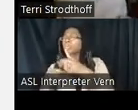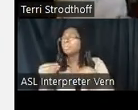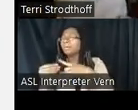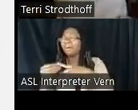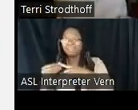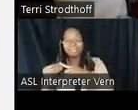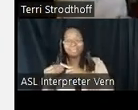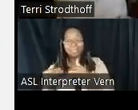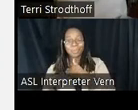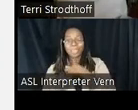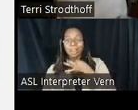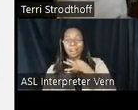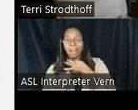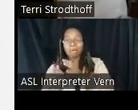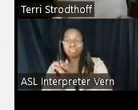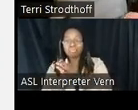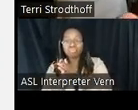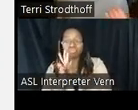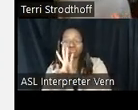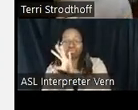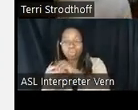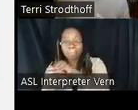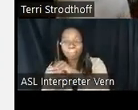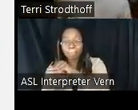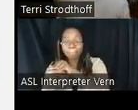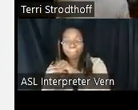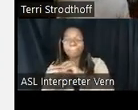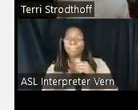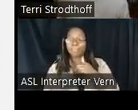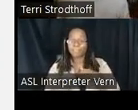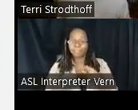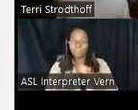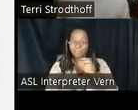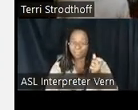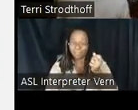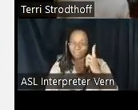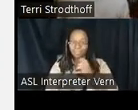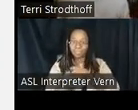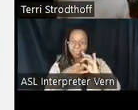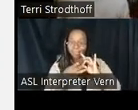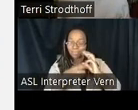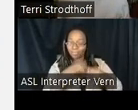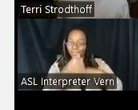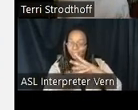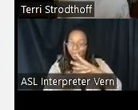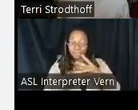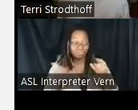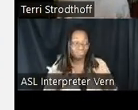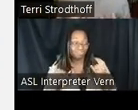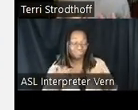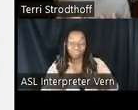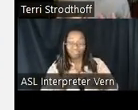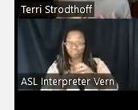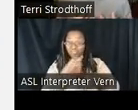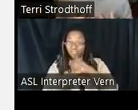world. And we learn a different understanding of our relationship in the world. In a dangerous world, we really do learn